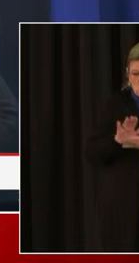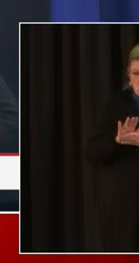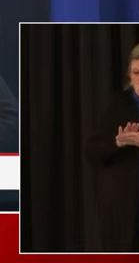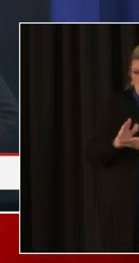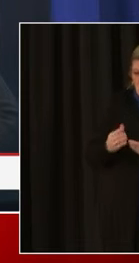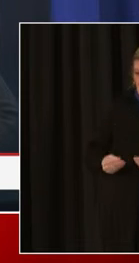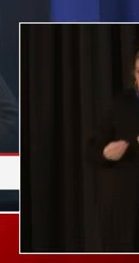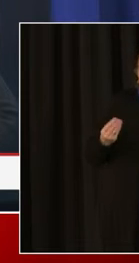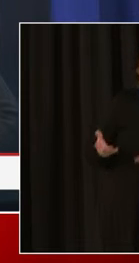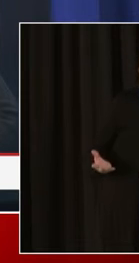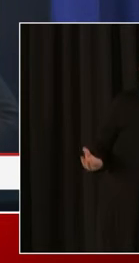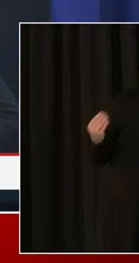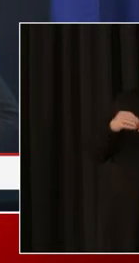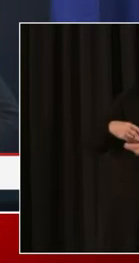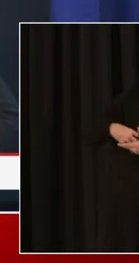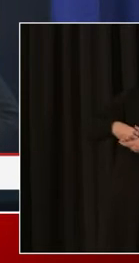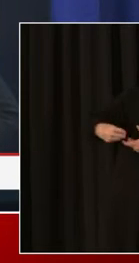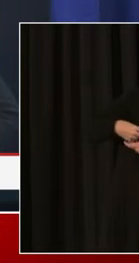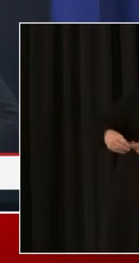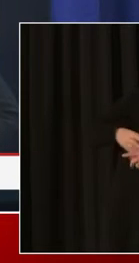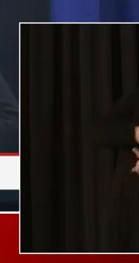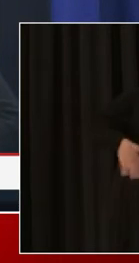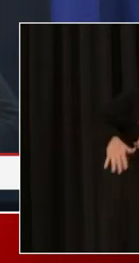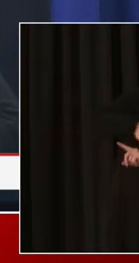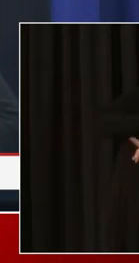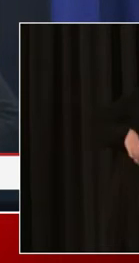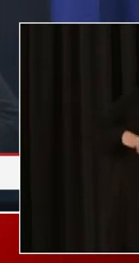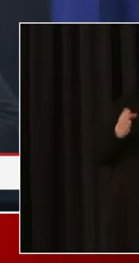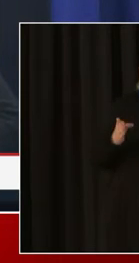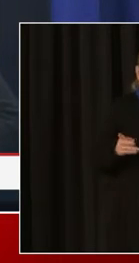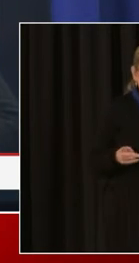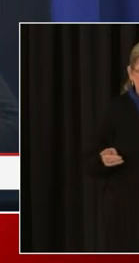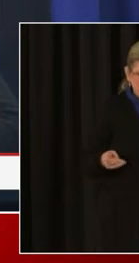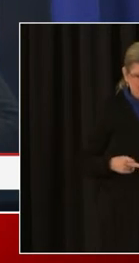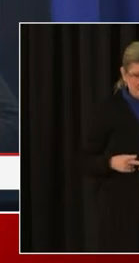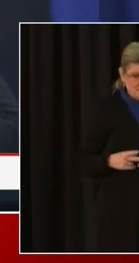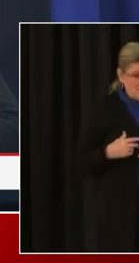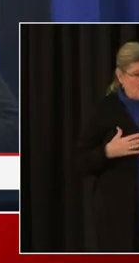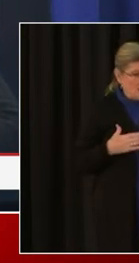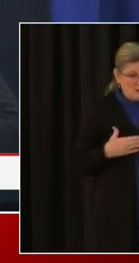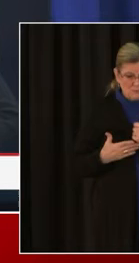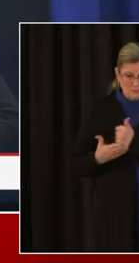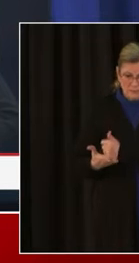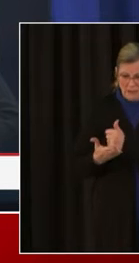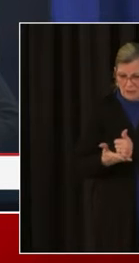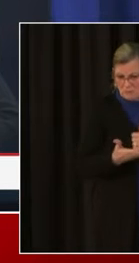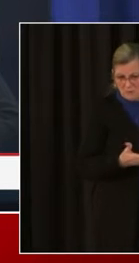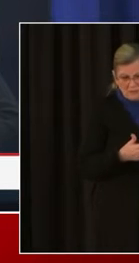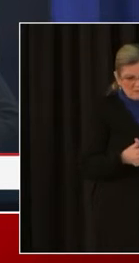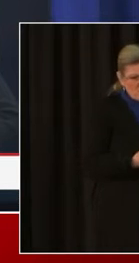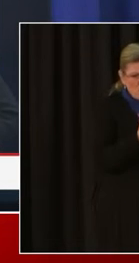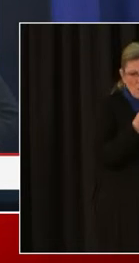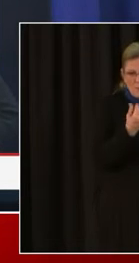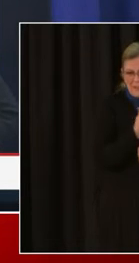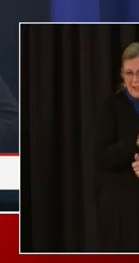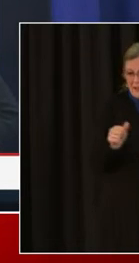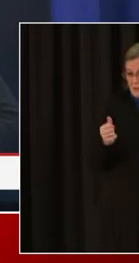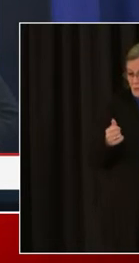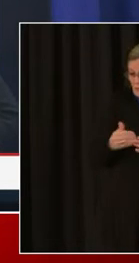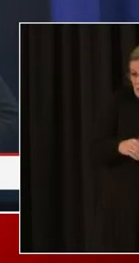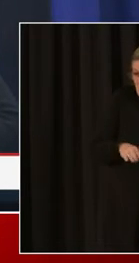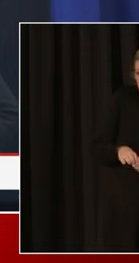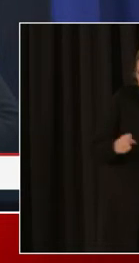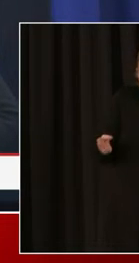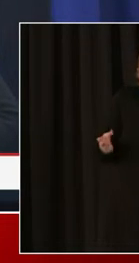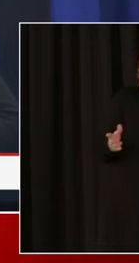to provide more outdoor learning space and time, and would be happy to follow up with any reopening community